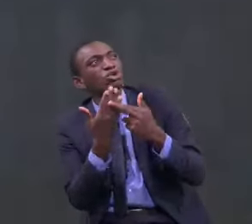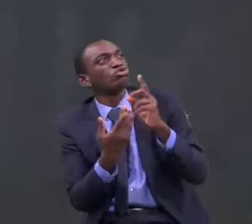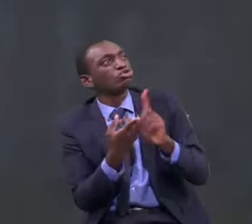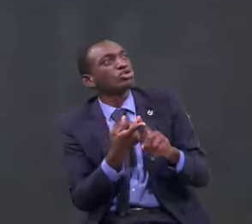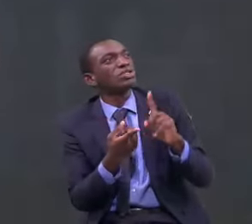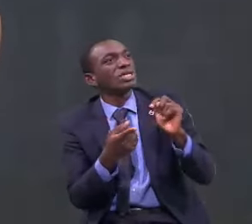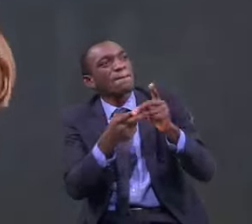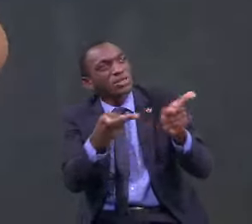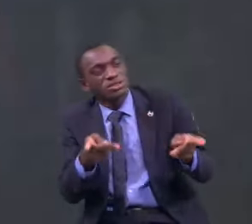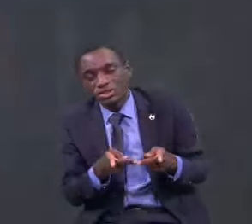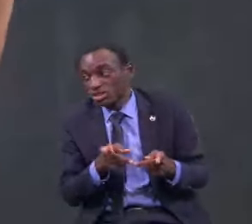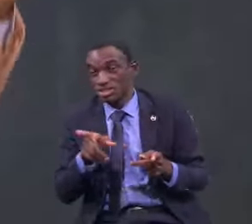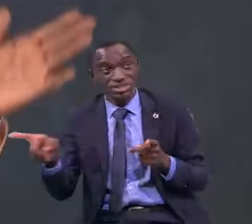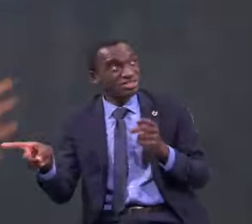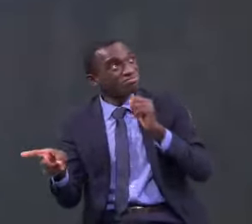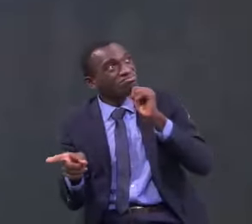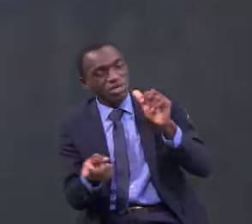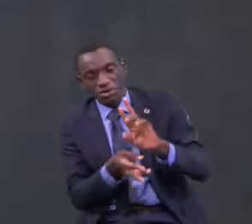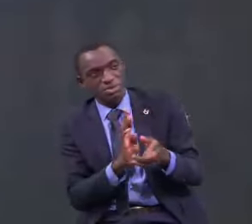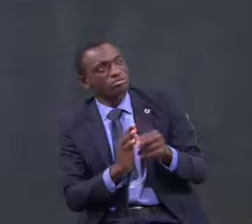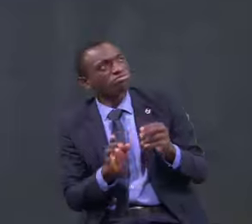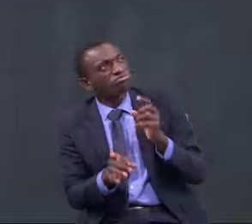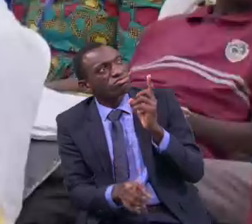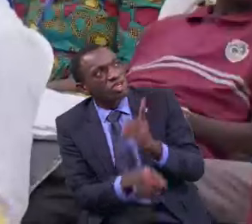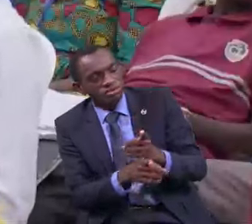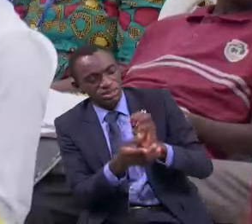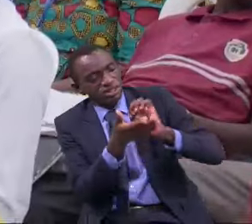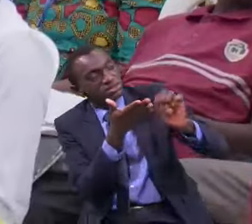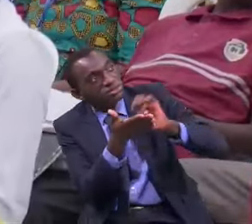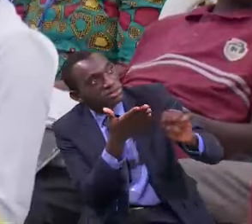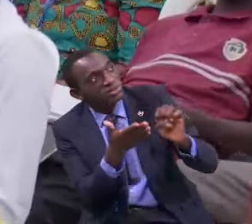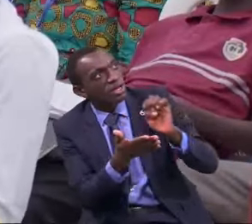only excuse, excuse, excuse.